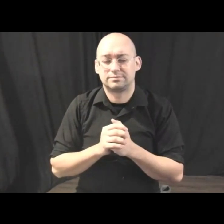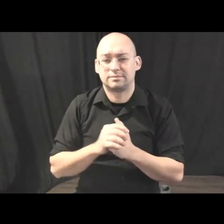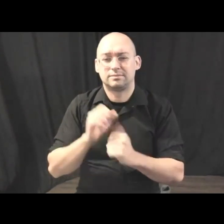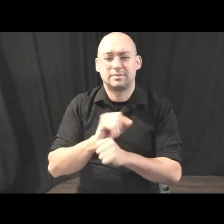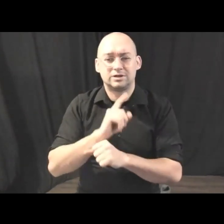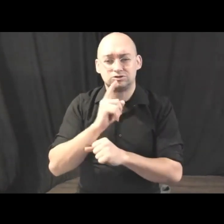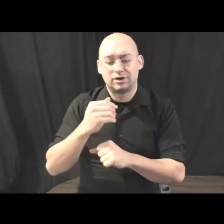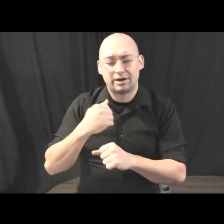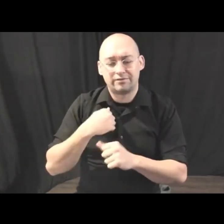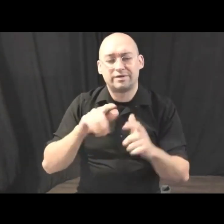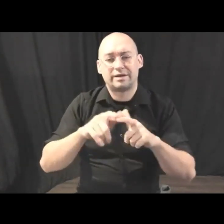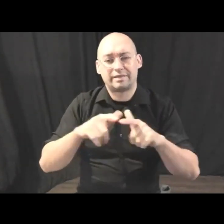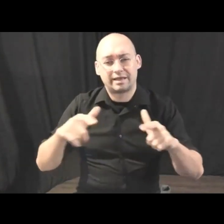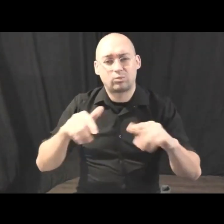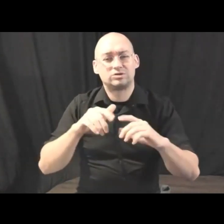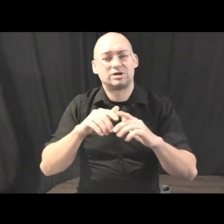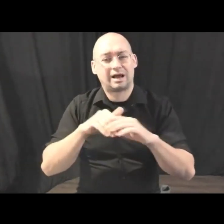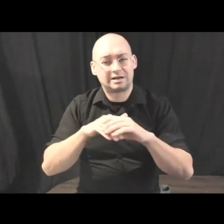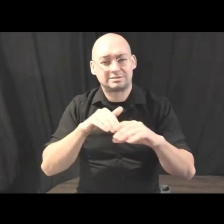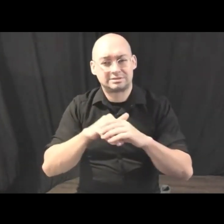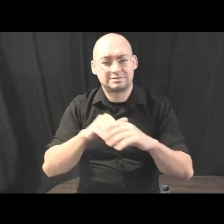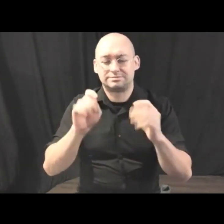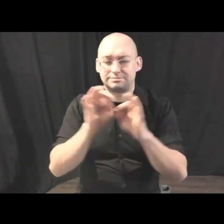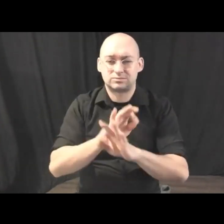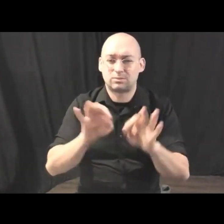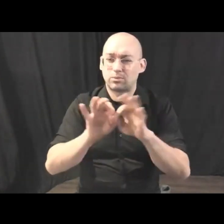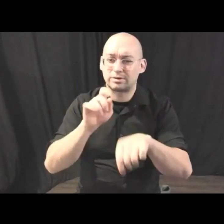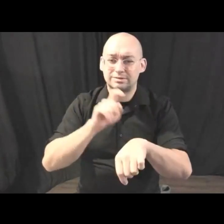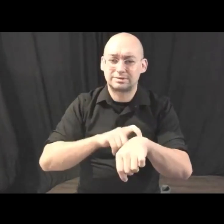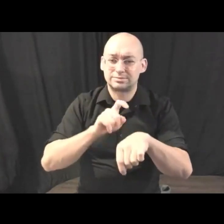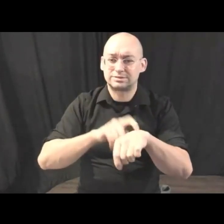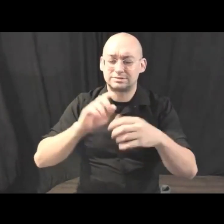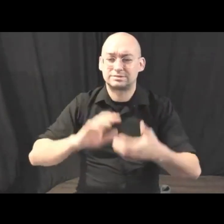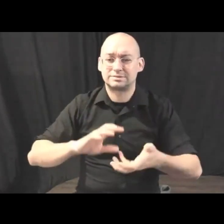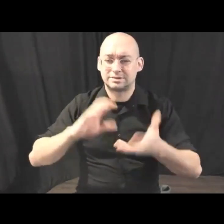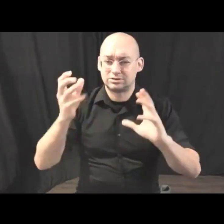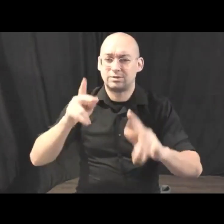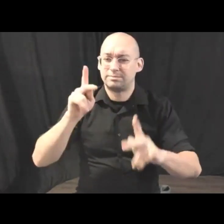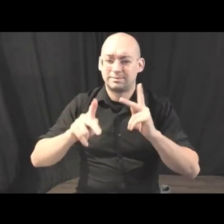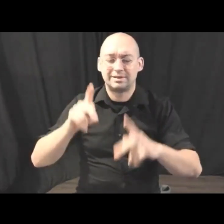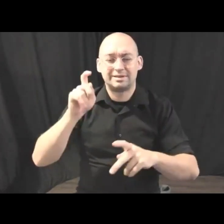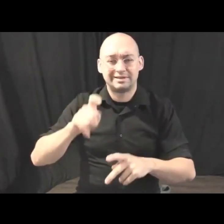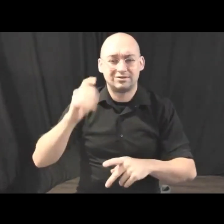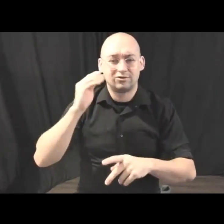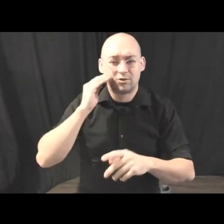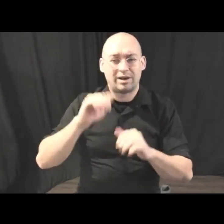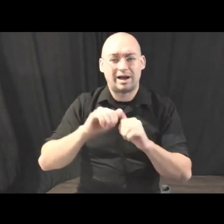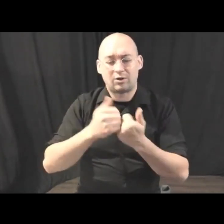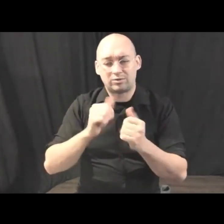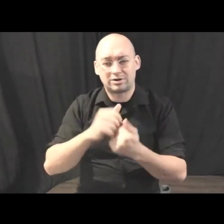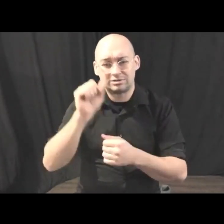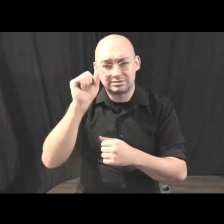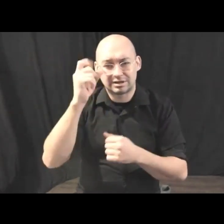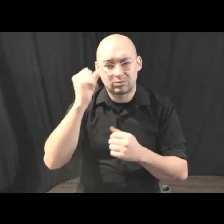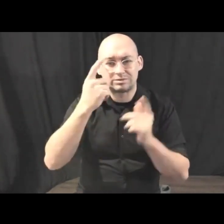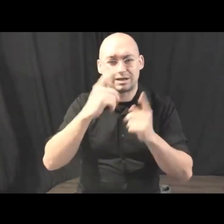access, so important, and particularly in times of disaster, too, that people know how to keep themselves and their families safe, just simply by the messaging that's coming out.